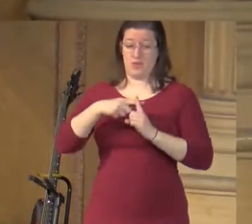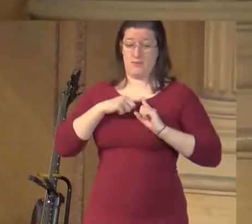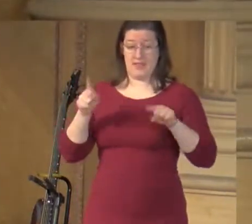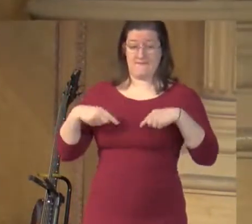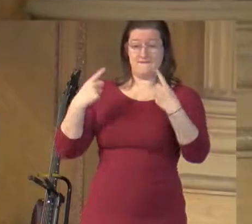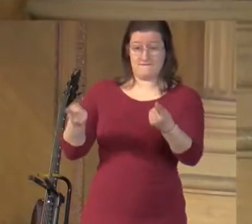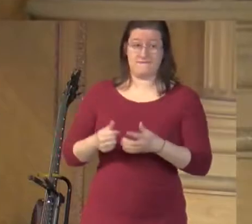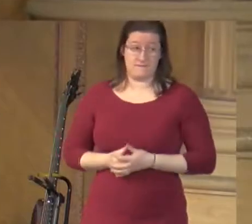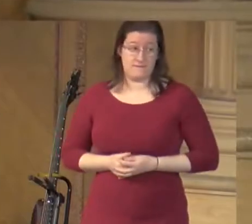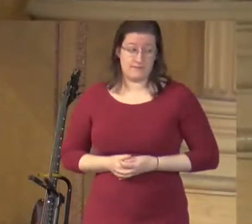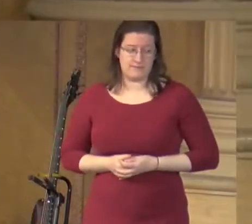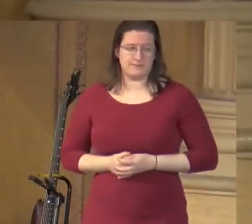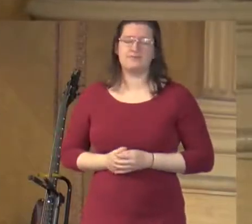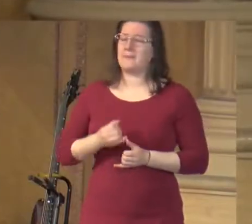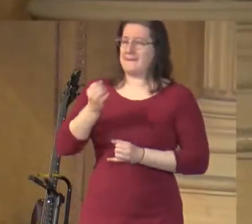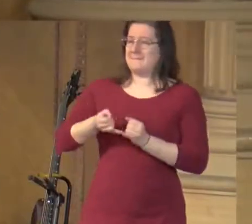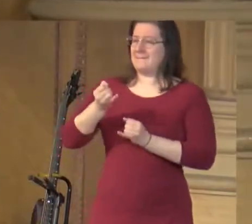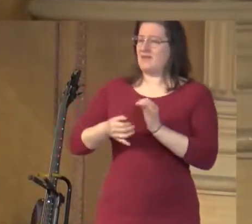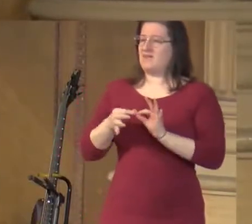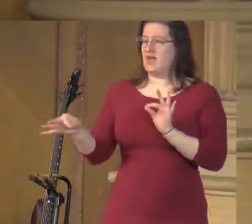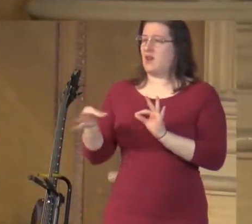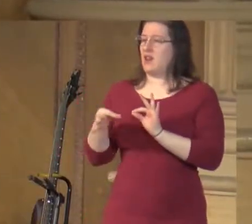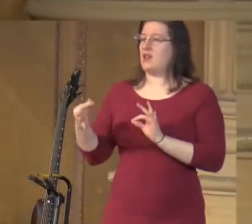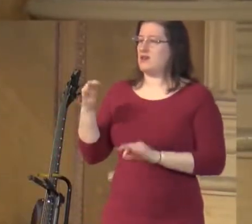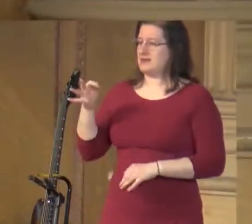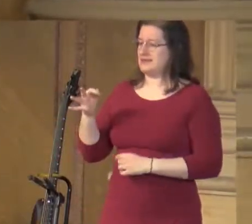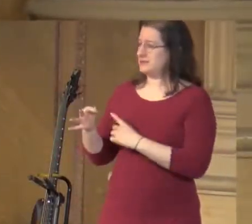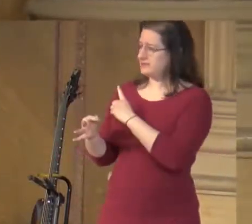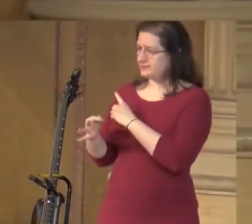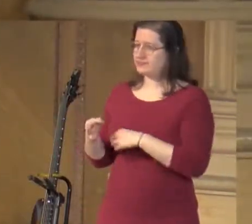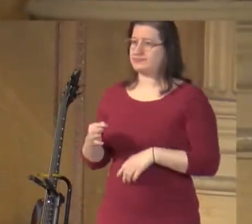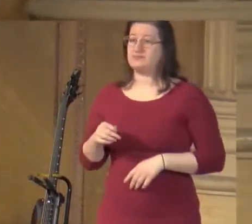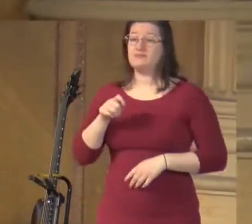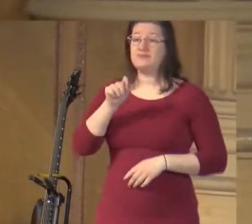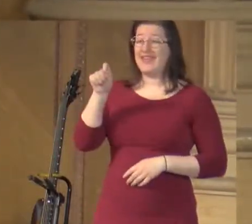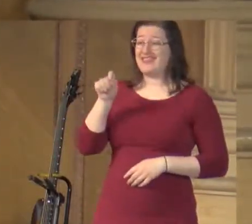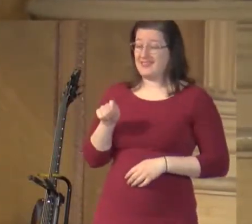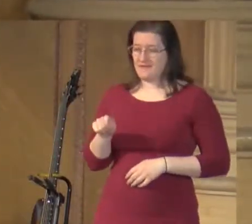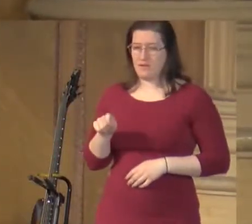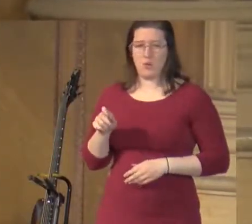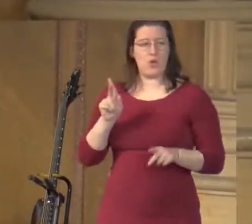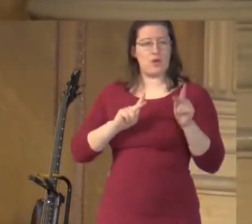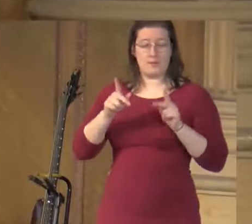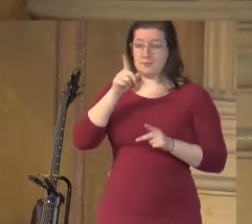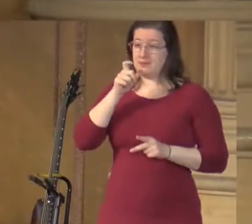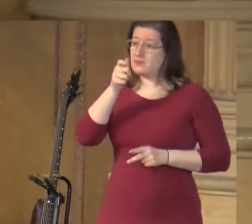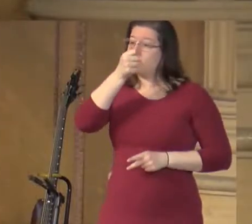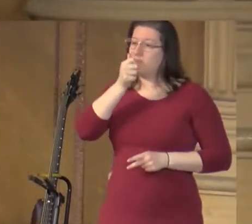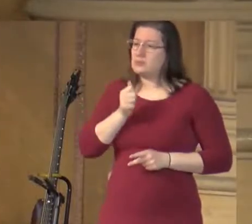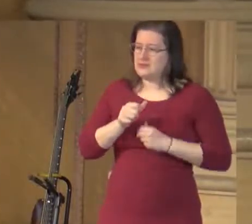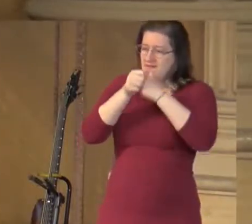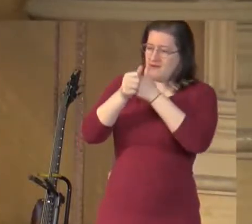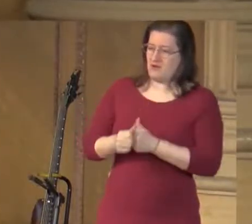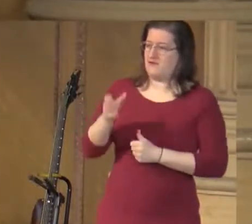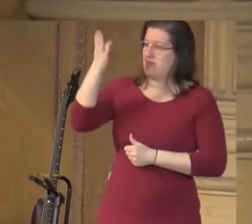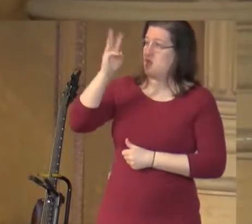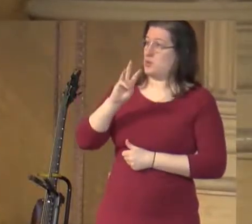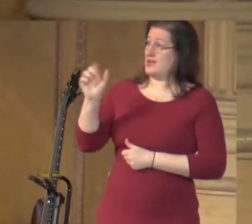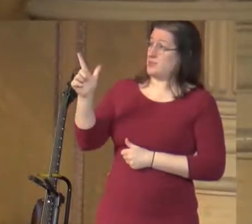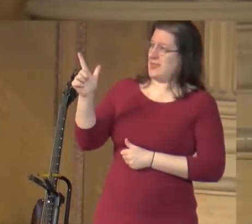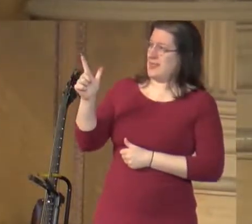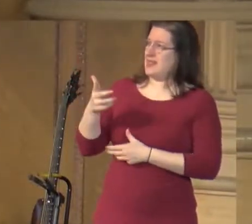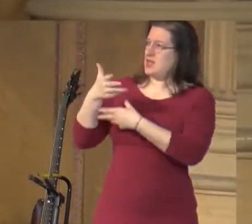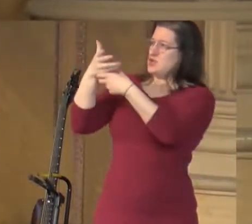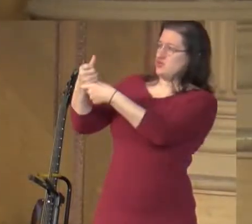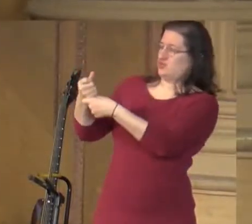and then he leaves us with this final exhortation in verse 19 he says therefore let those who suffer according to God's will entrust their souls to a